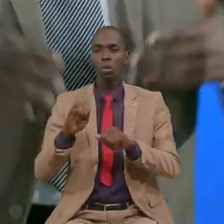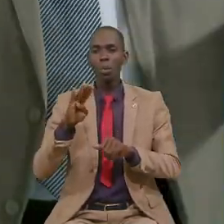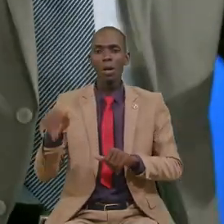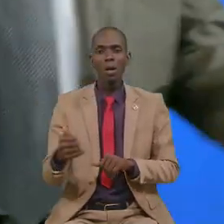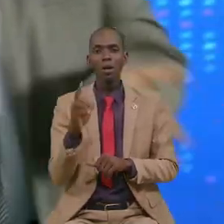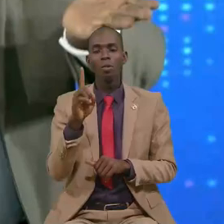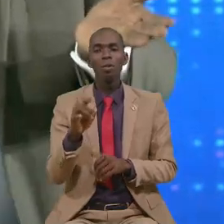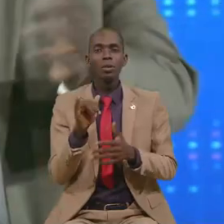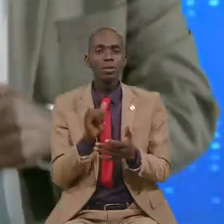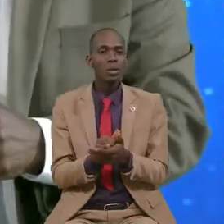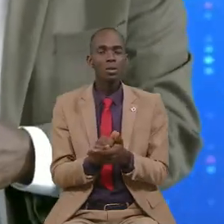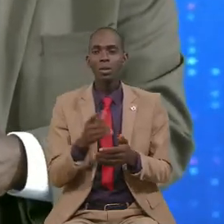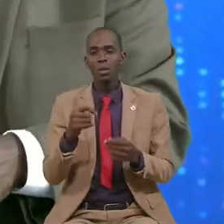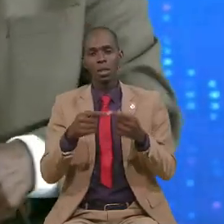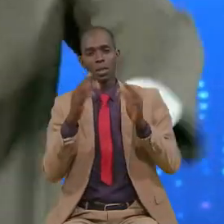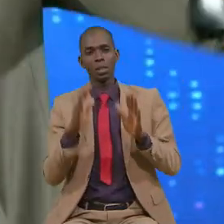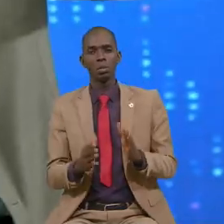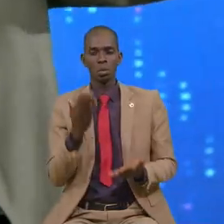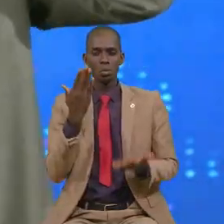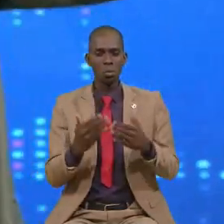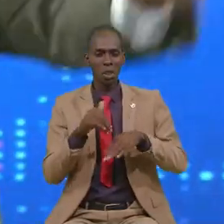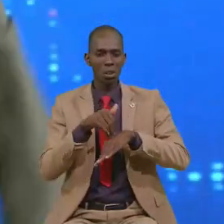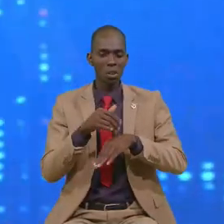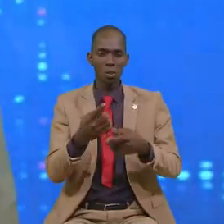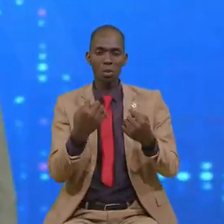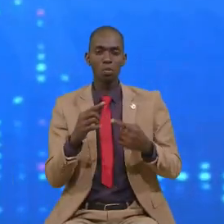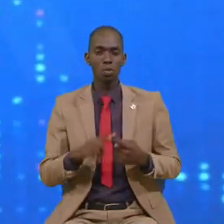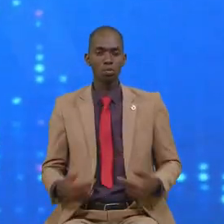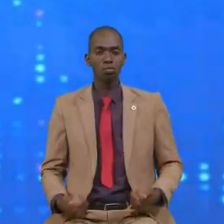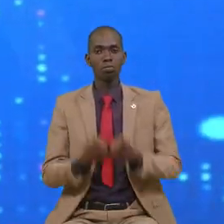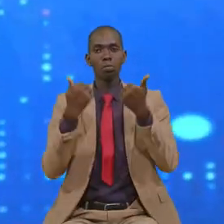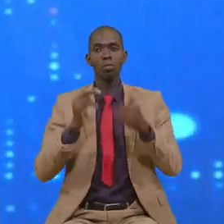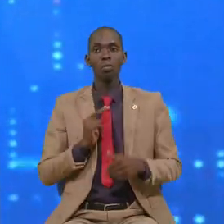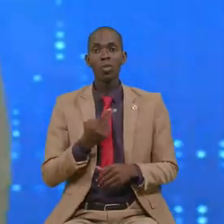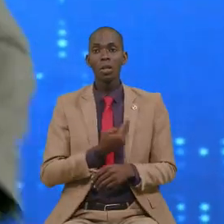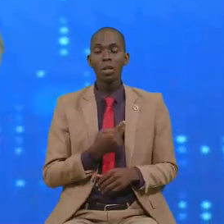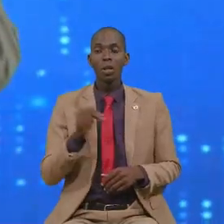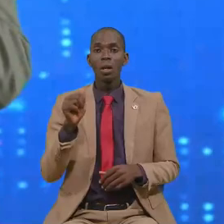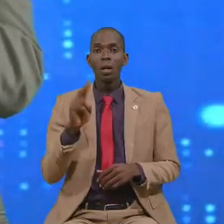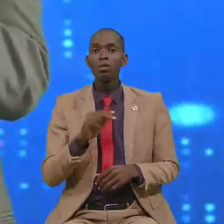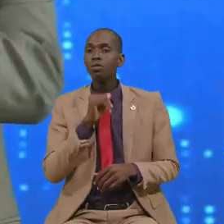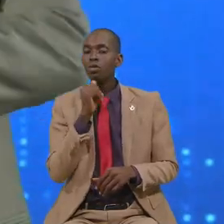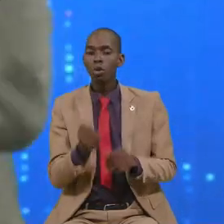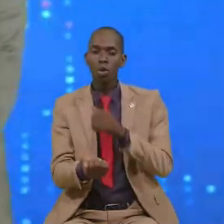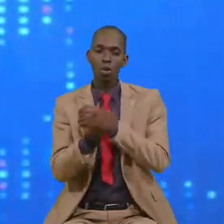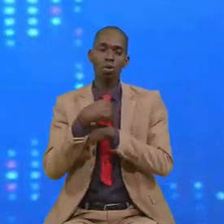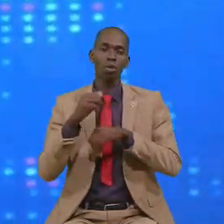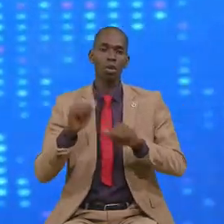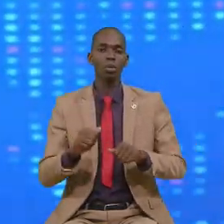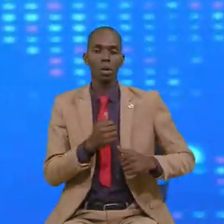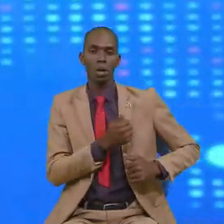the enemy might send to confront us, an unconquerable